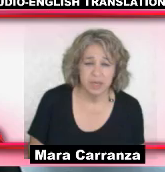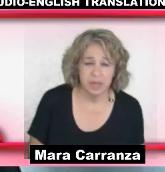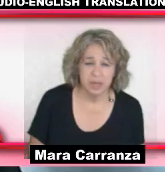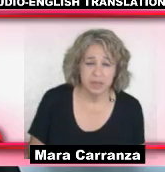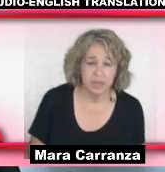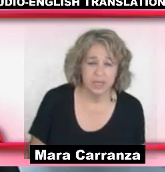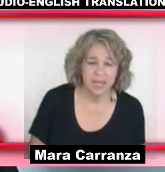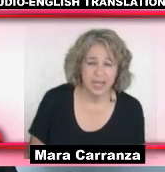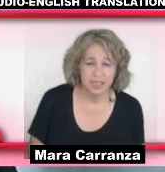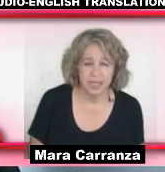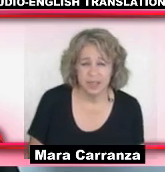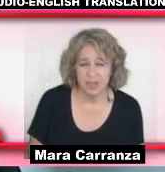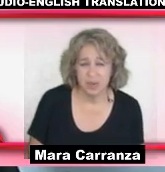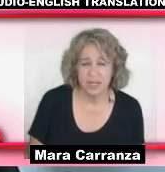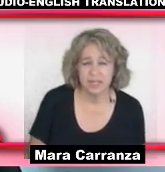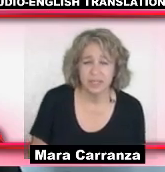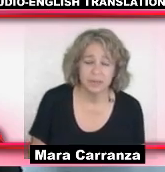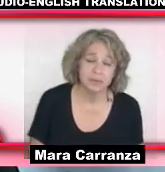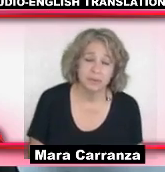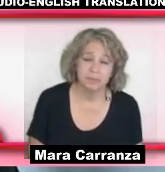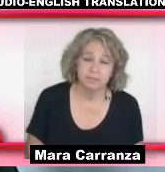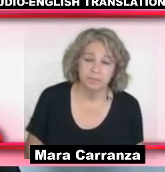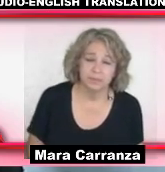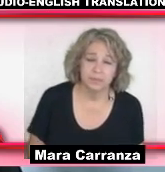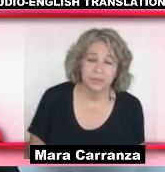immigration attacks in the U.S.